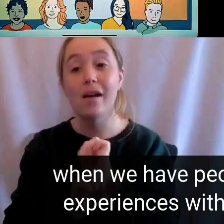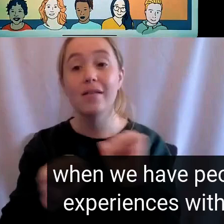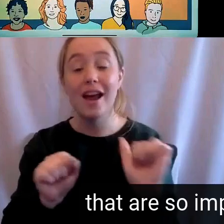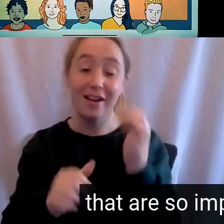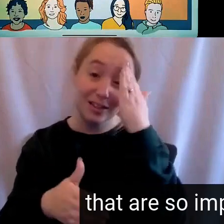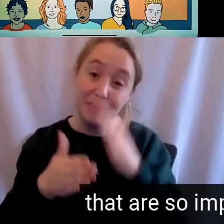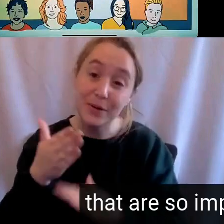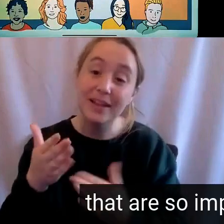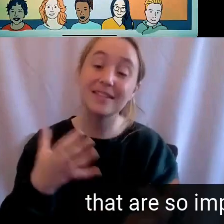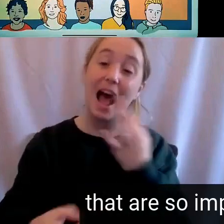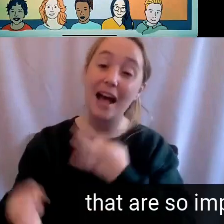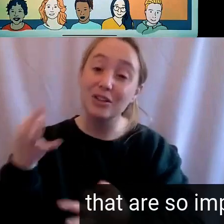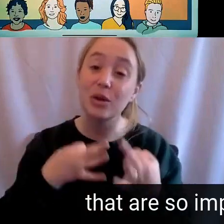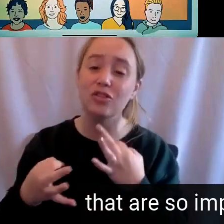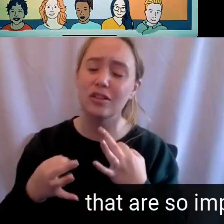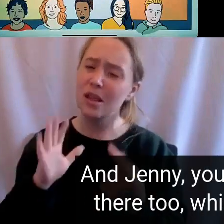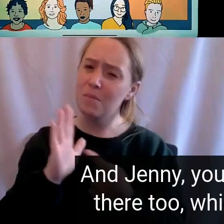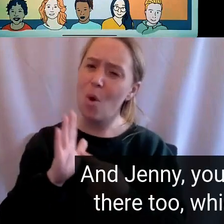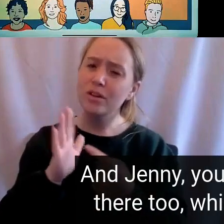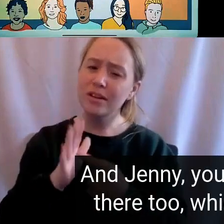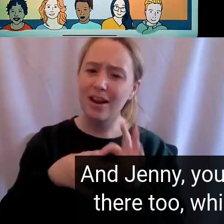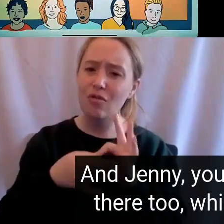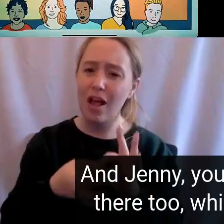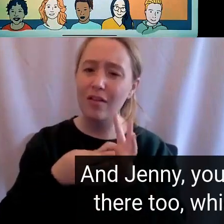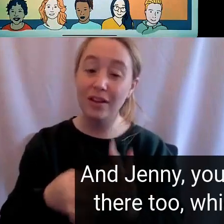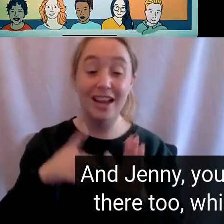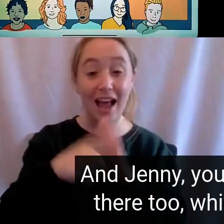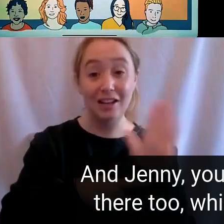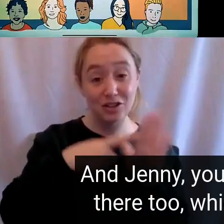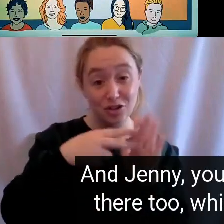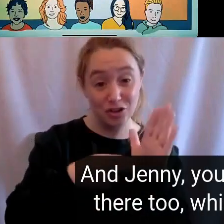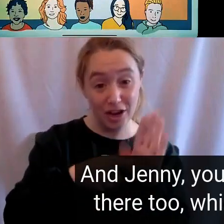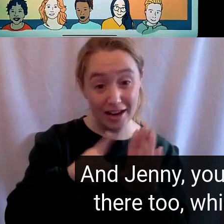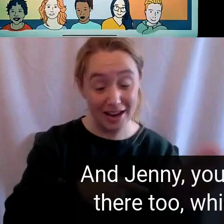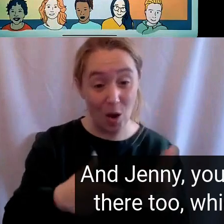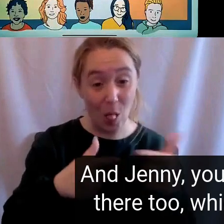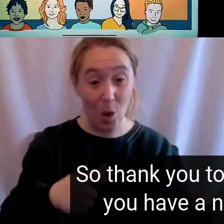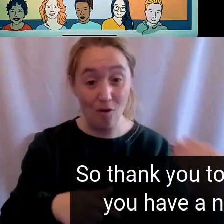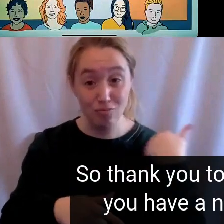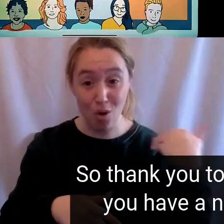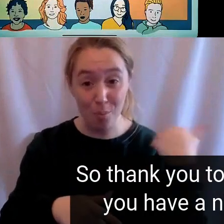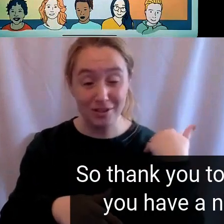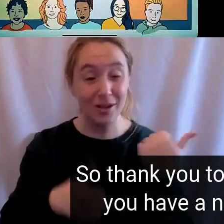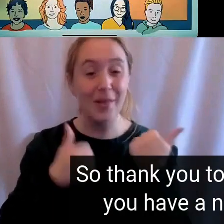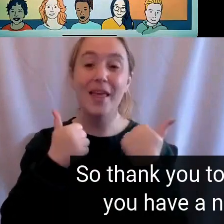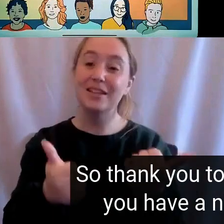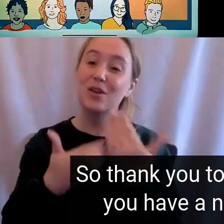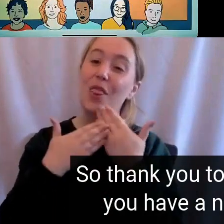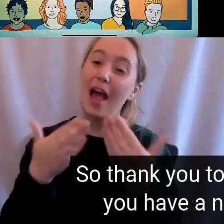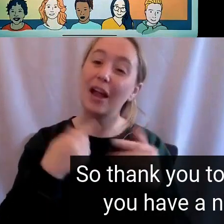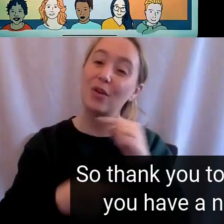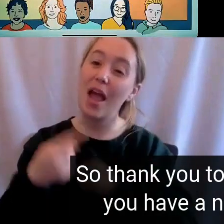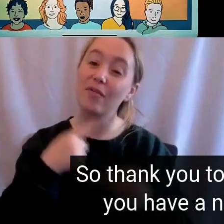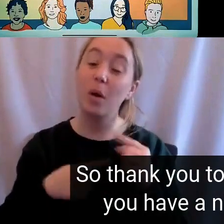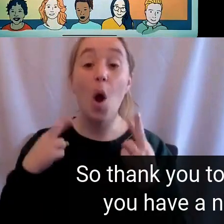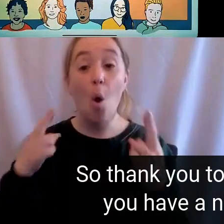ask questions that are so important and relevant. And Jenny, you got a lot of prompts there too, which was really good. So thank you to everyone, and I